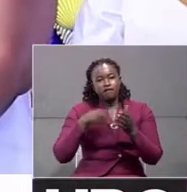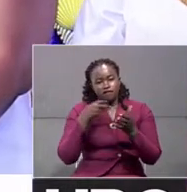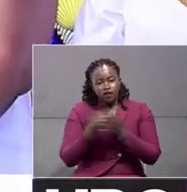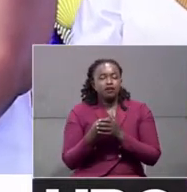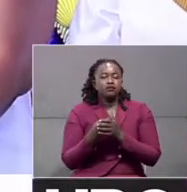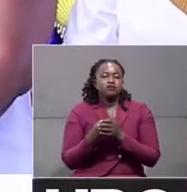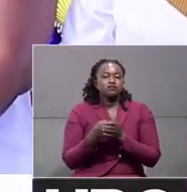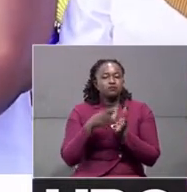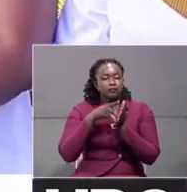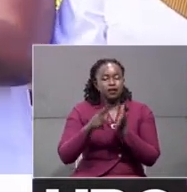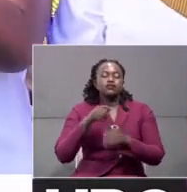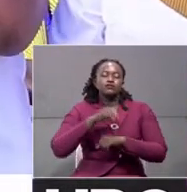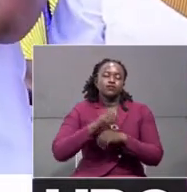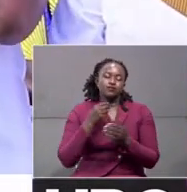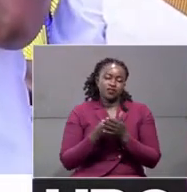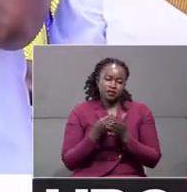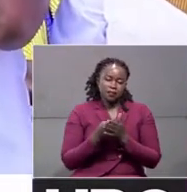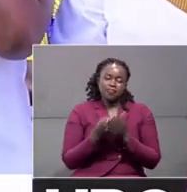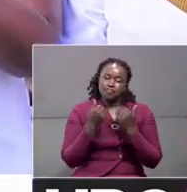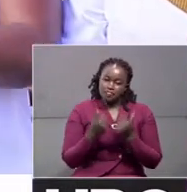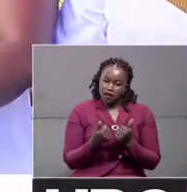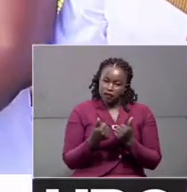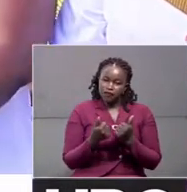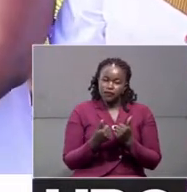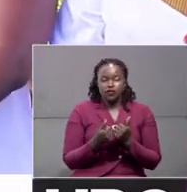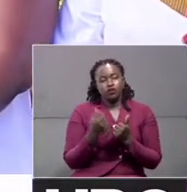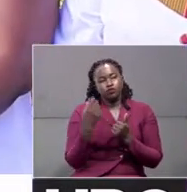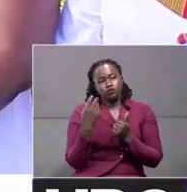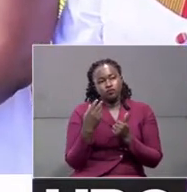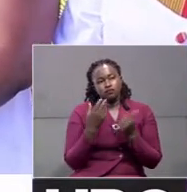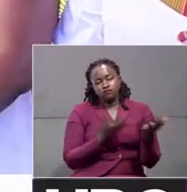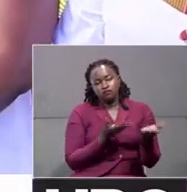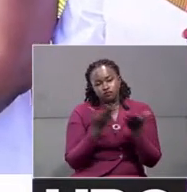school fees. So as a way of addressing this,